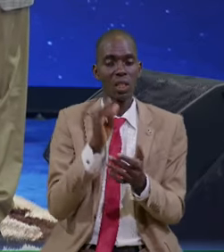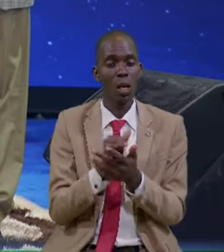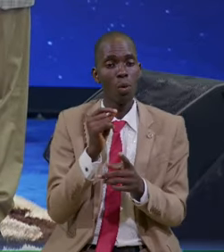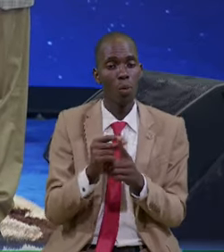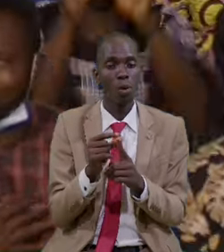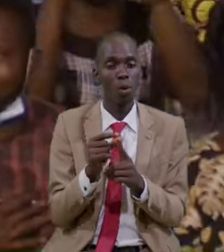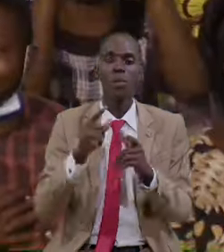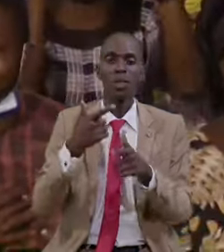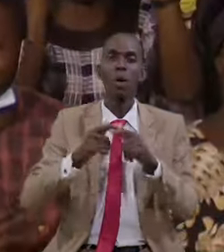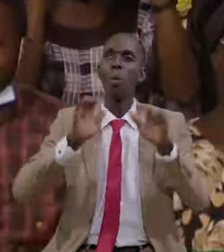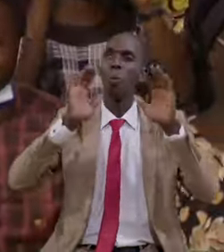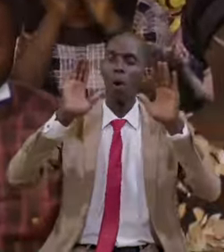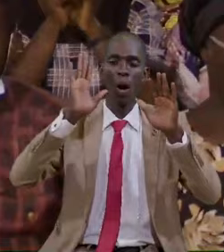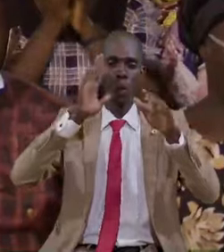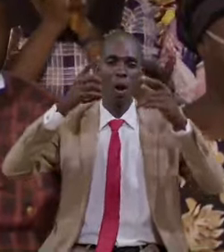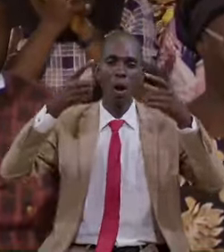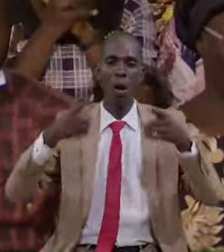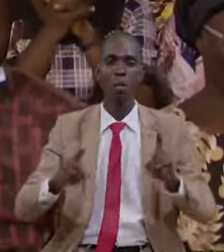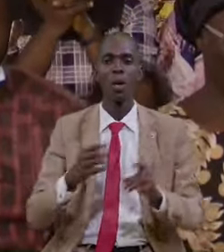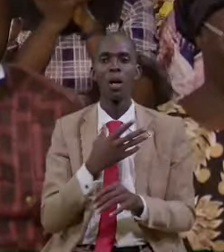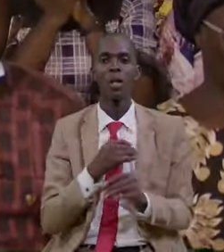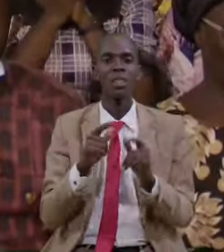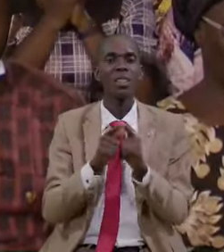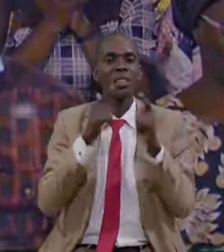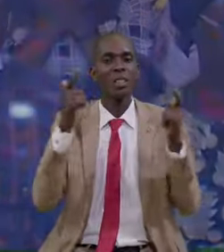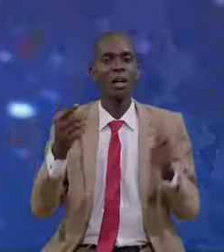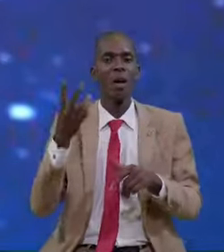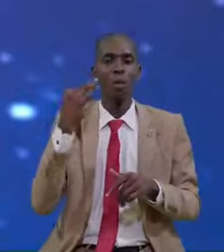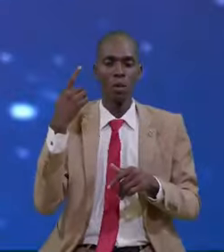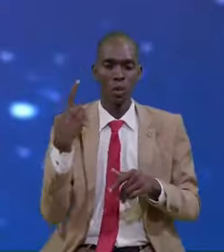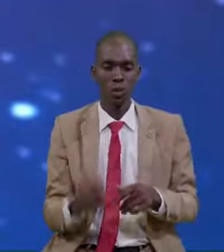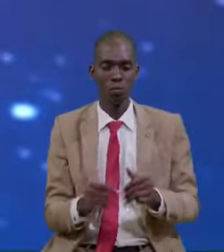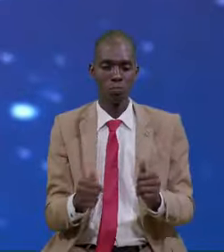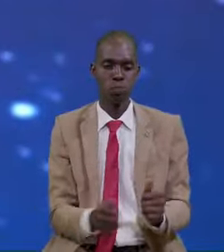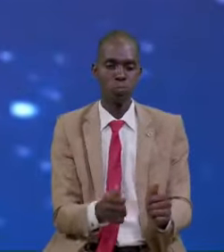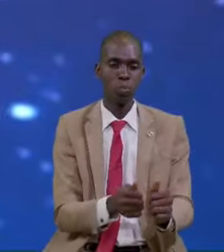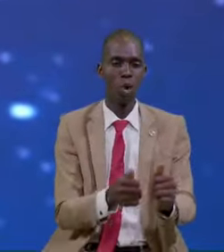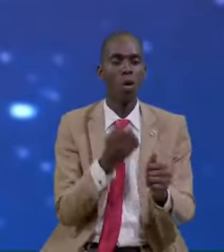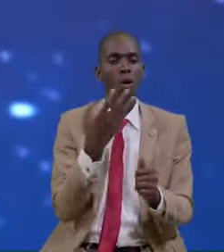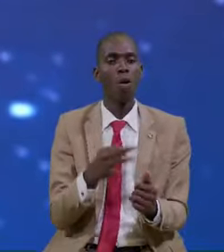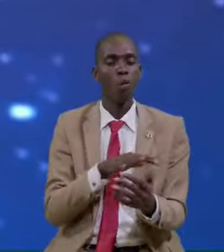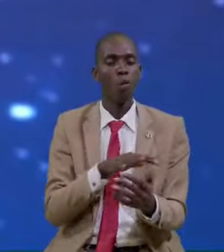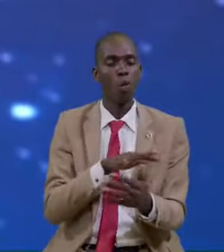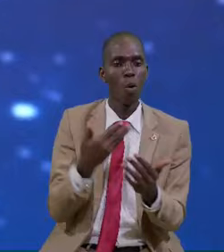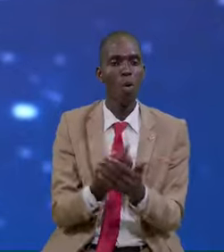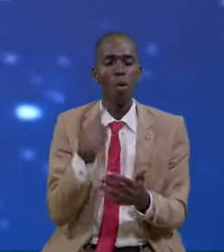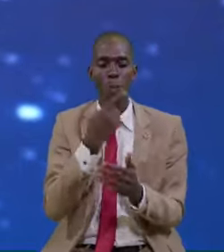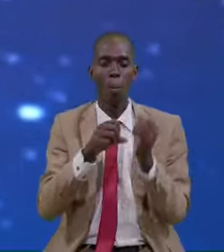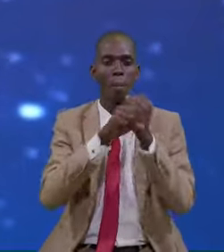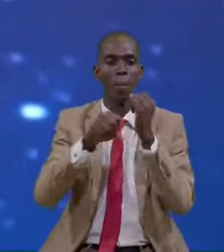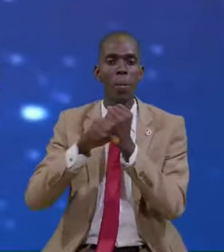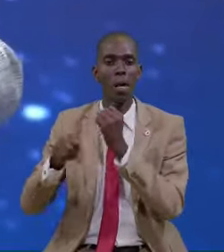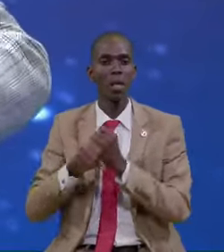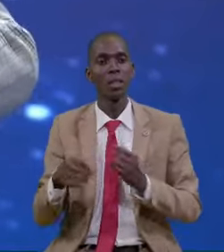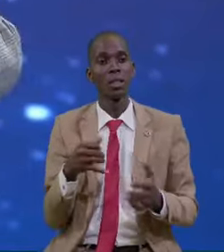will happen. And great was the company of those that published it. You'll